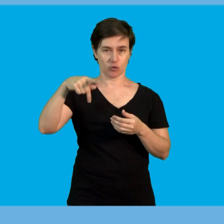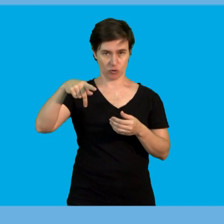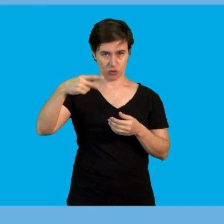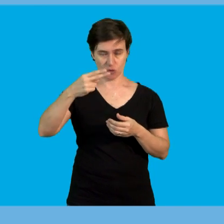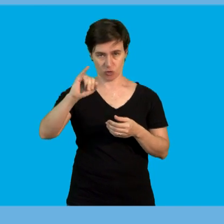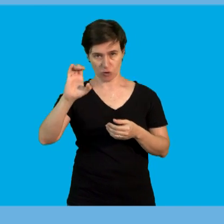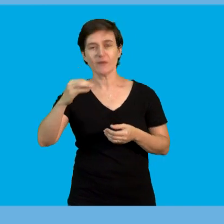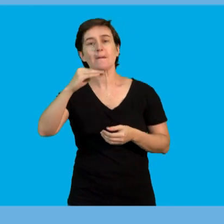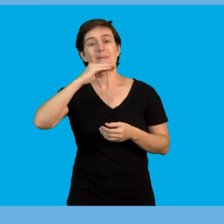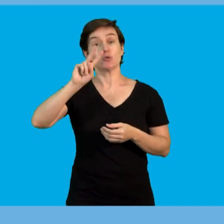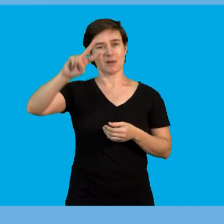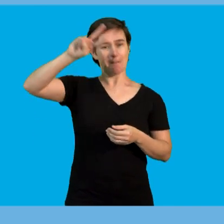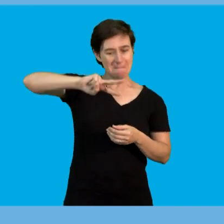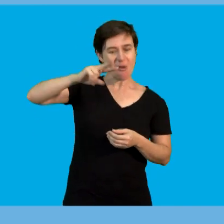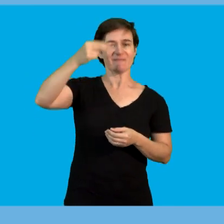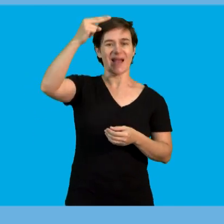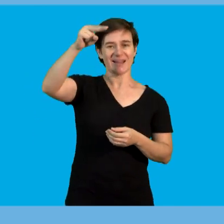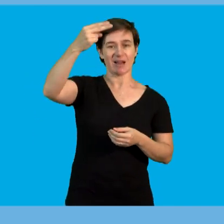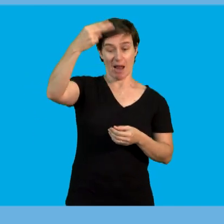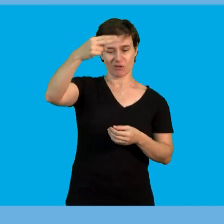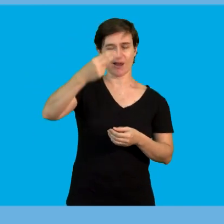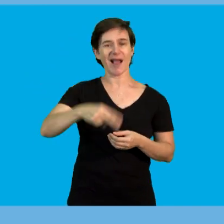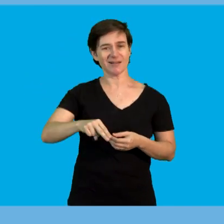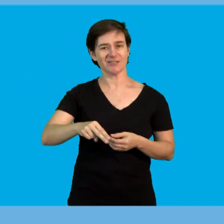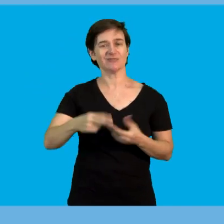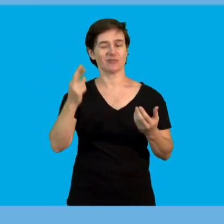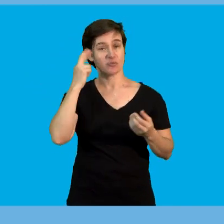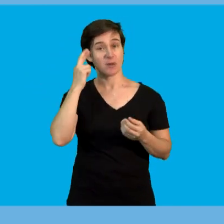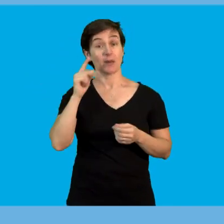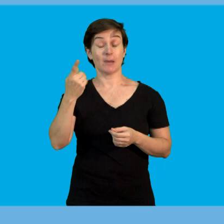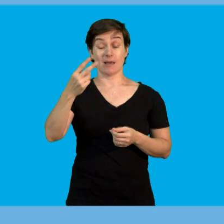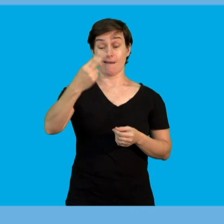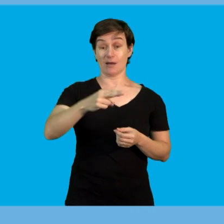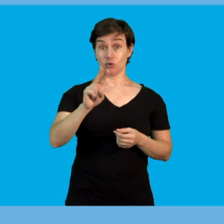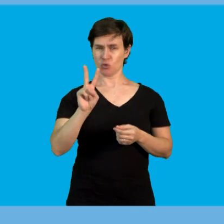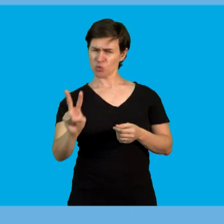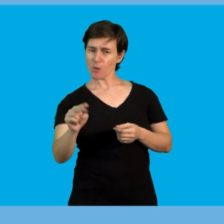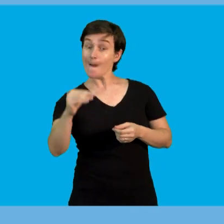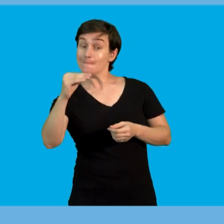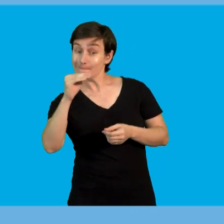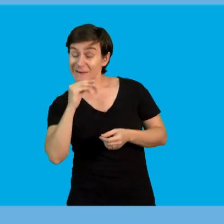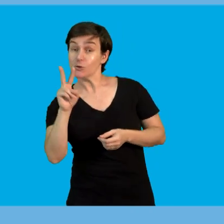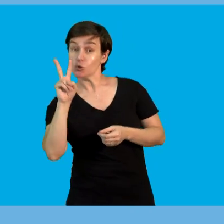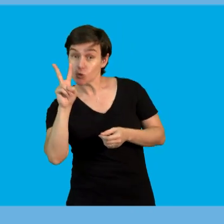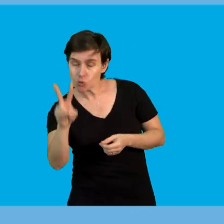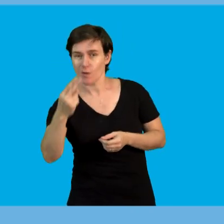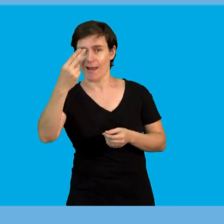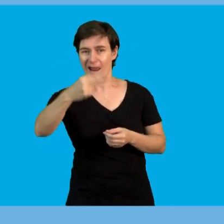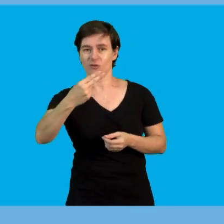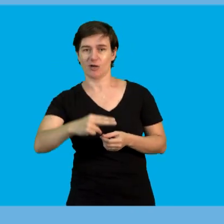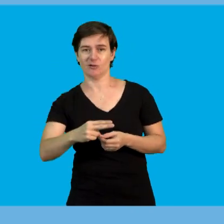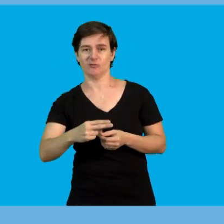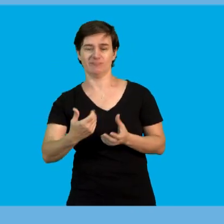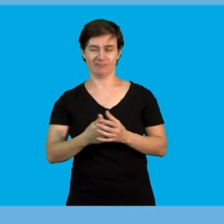of the chemical formula. So we have the H there, and then also have an H there. However, in the H2SO4, we have two of them, but then still a